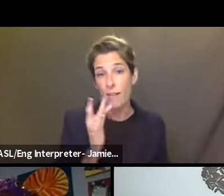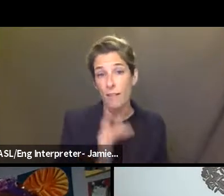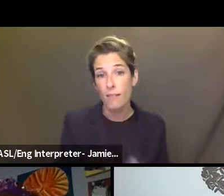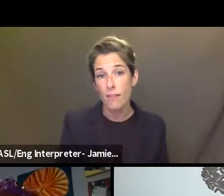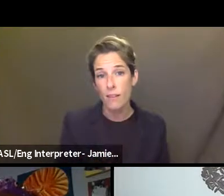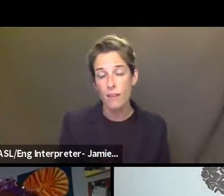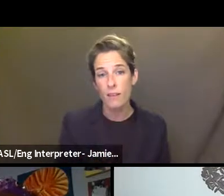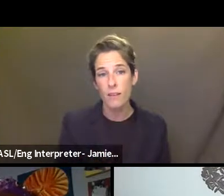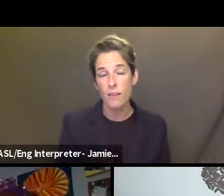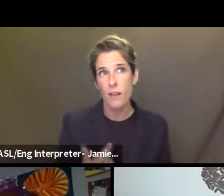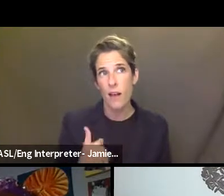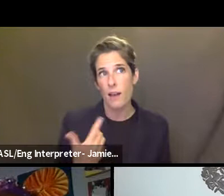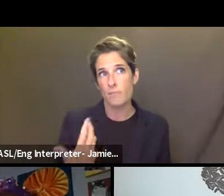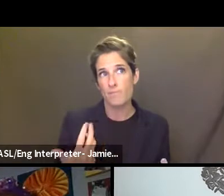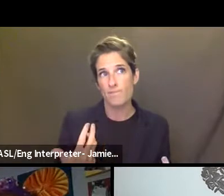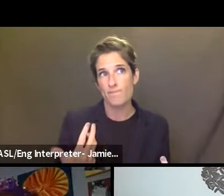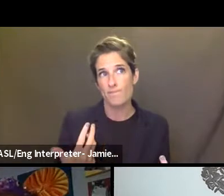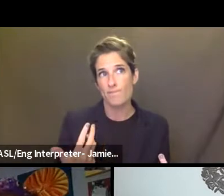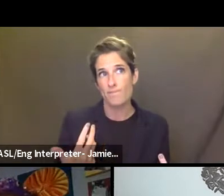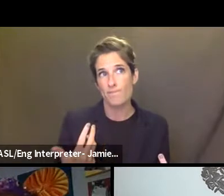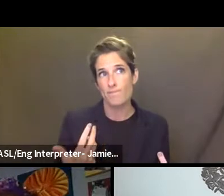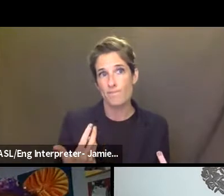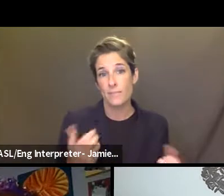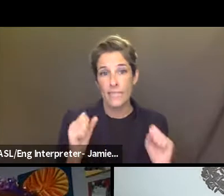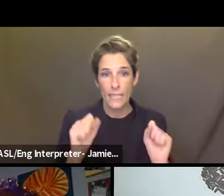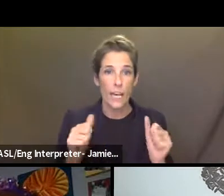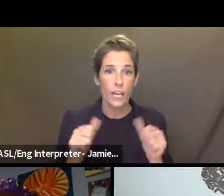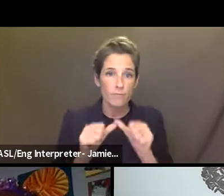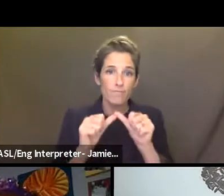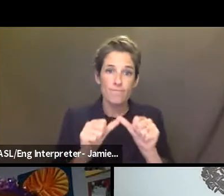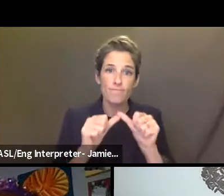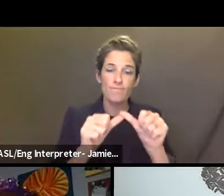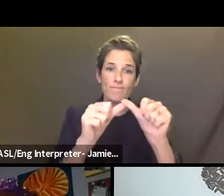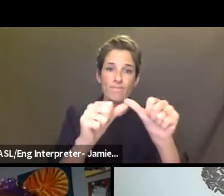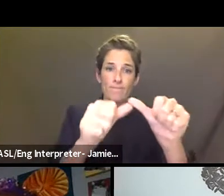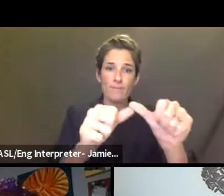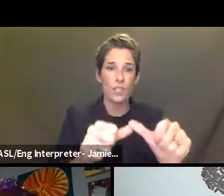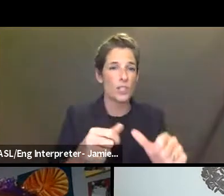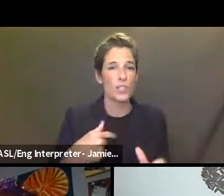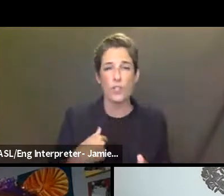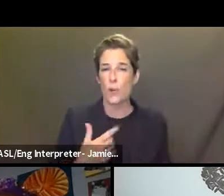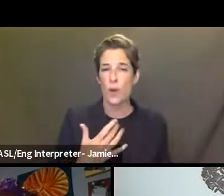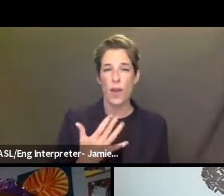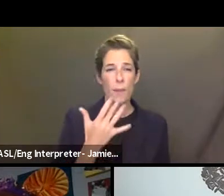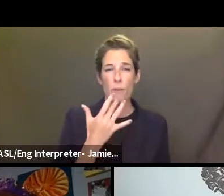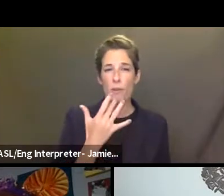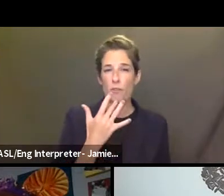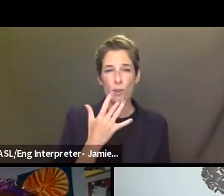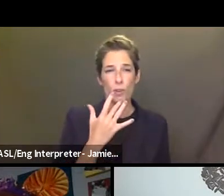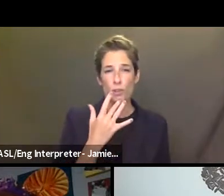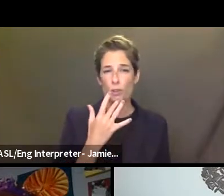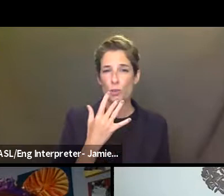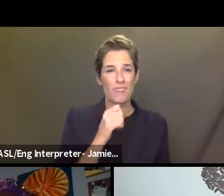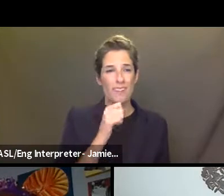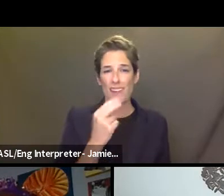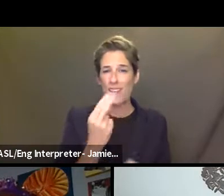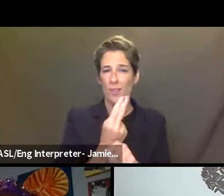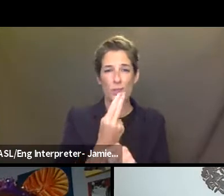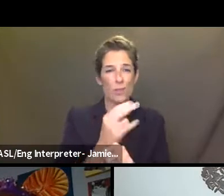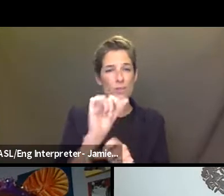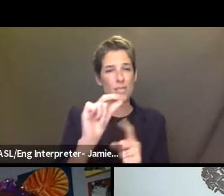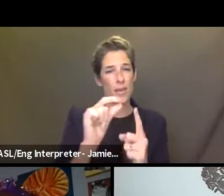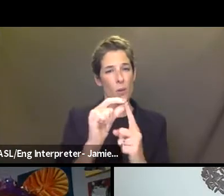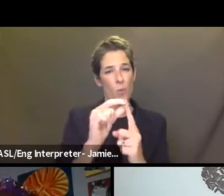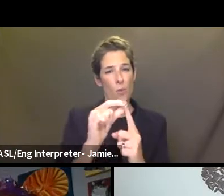to come to this point. So I don't like the language of strength, because it implies there's something